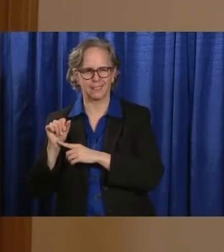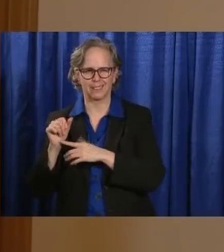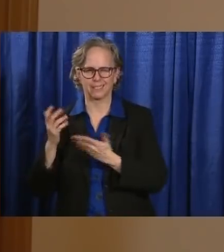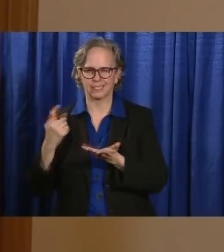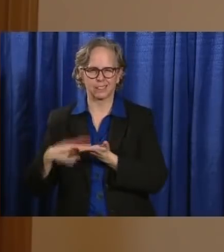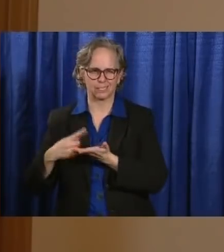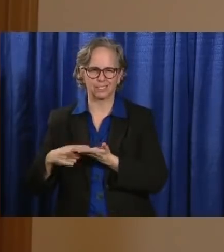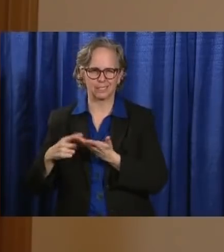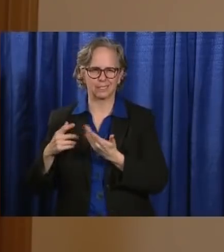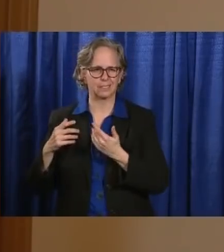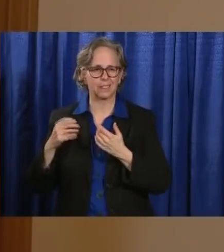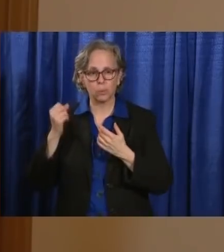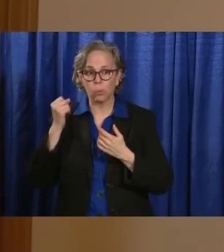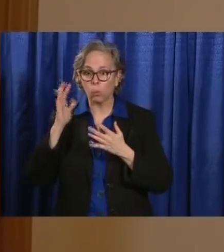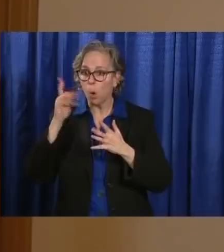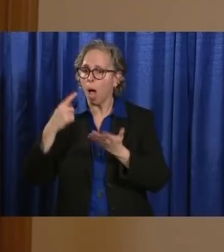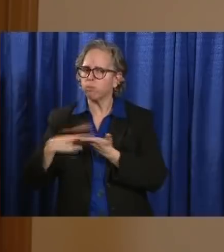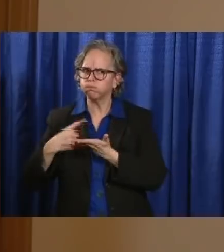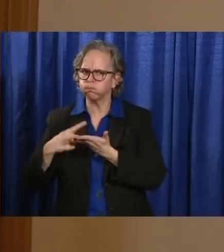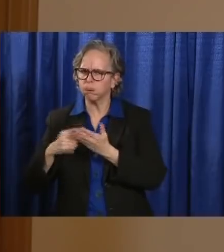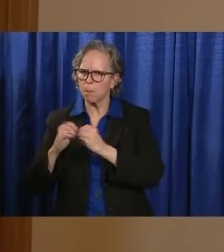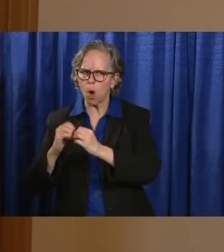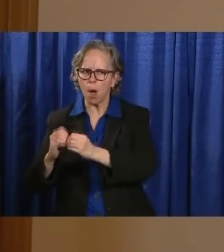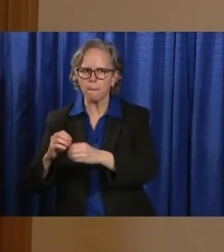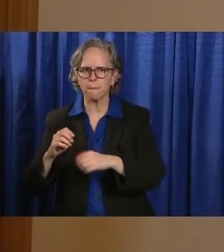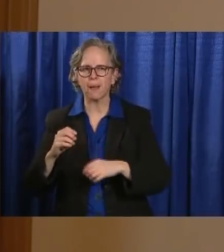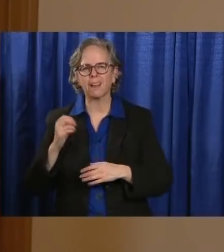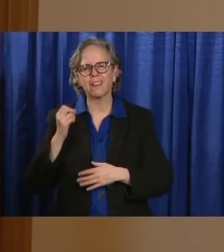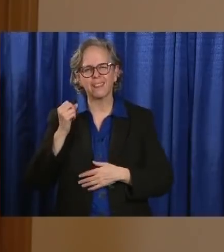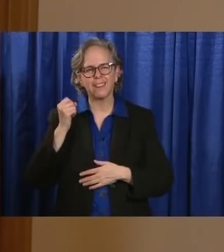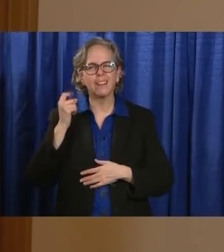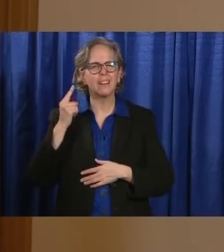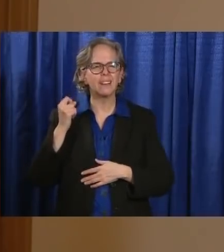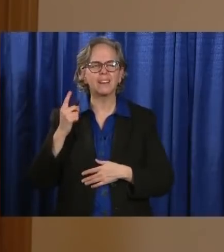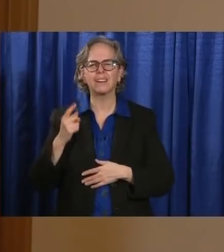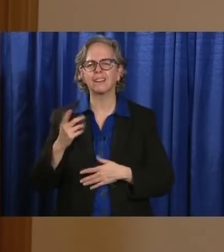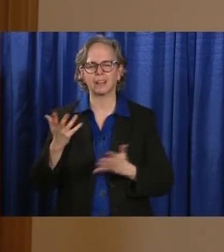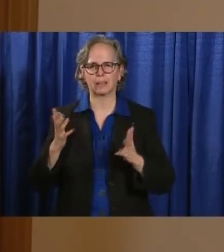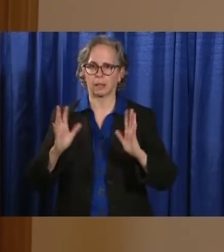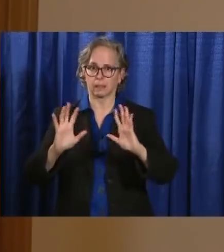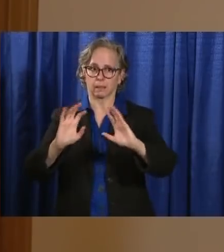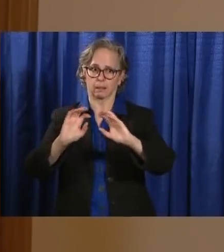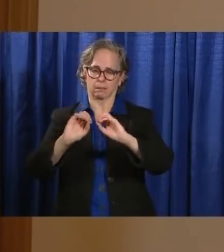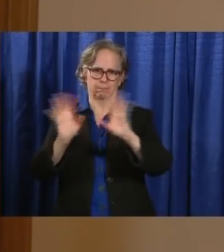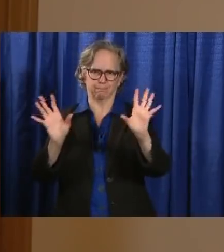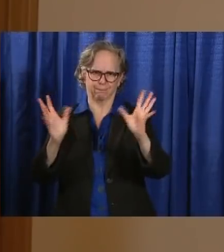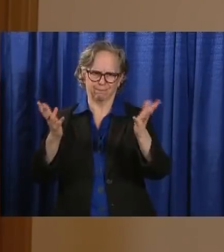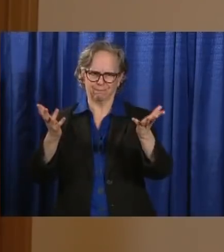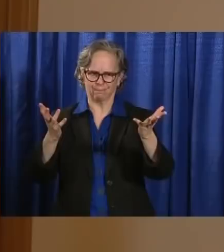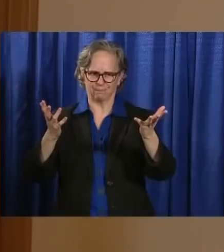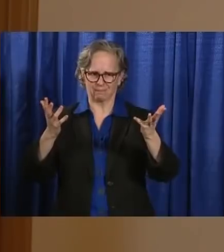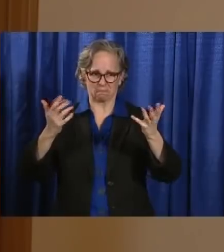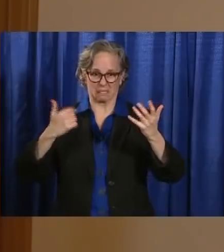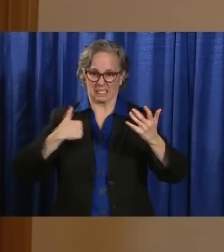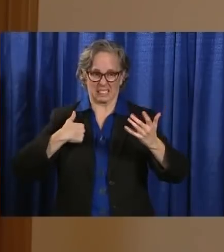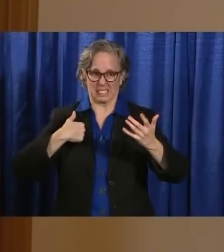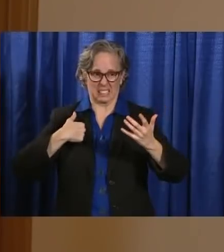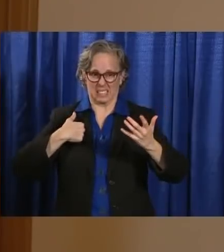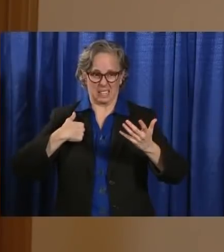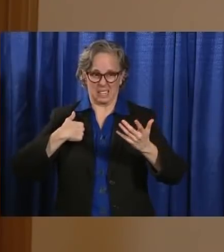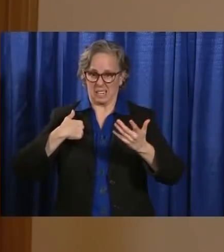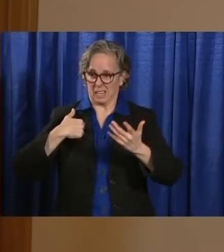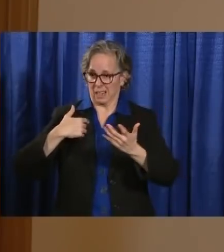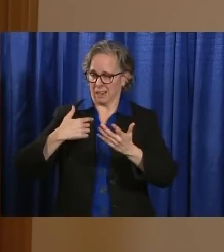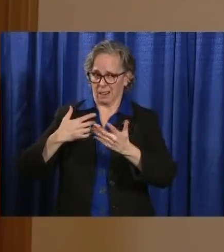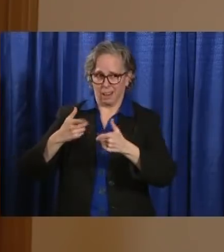will go on. But I can tell you, I just want to make it clear, I can't say enough. I mean, I will not cry right